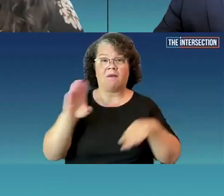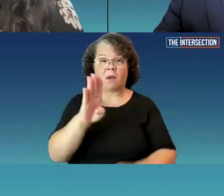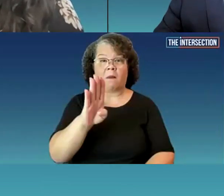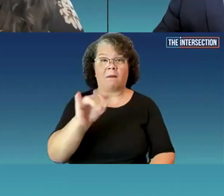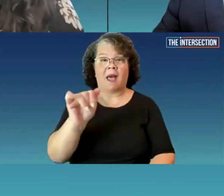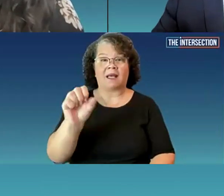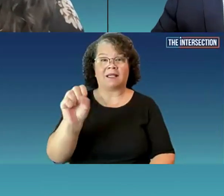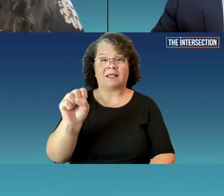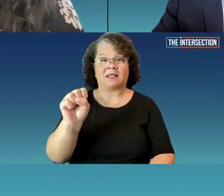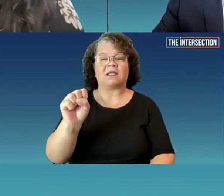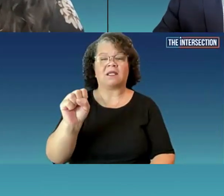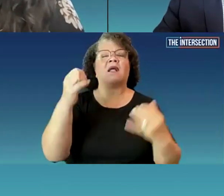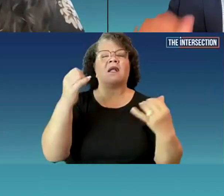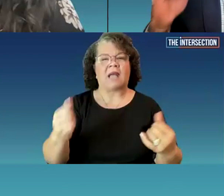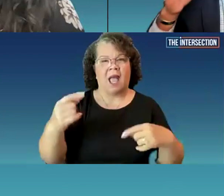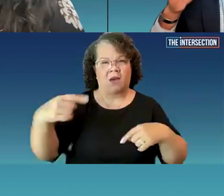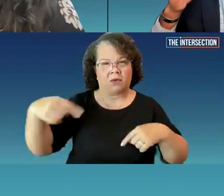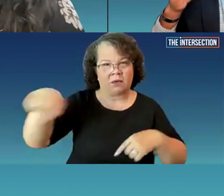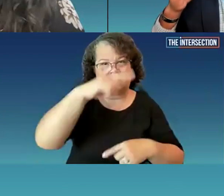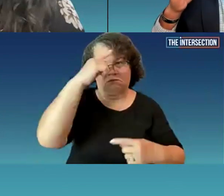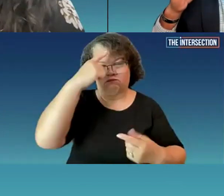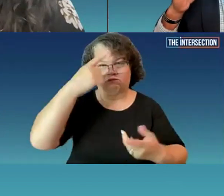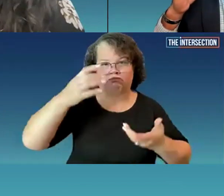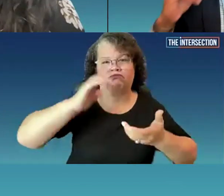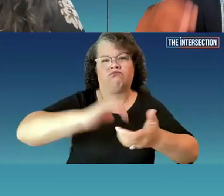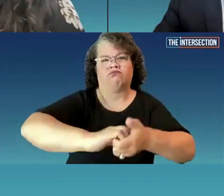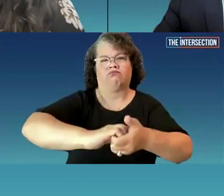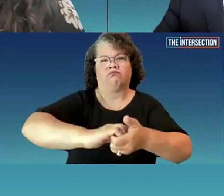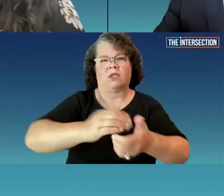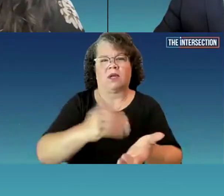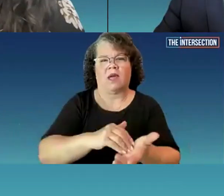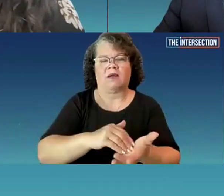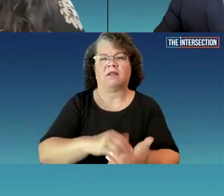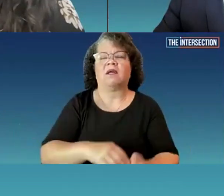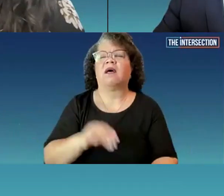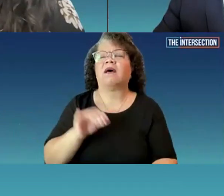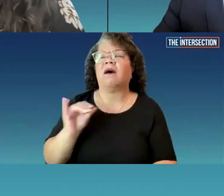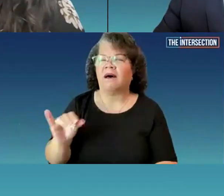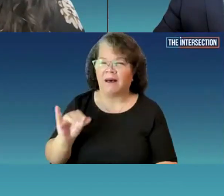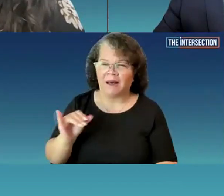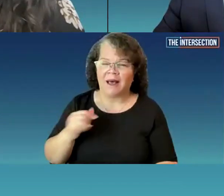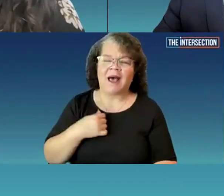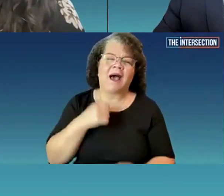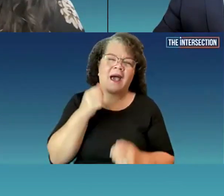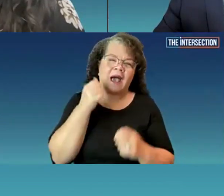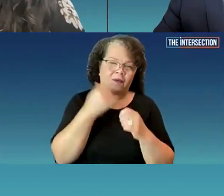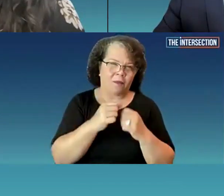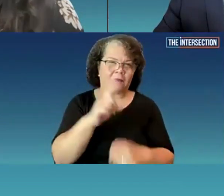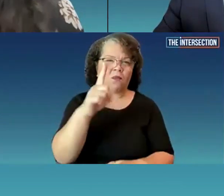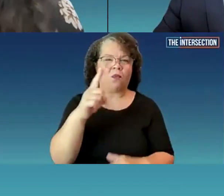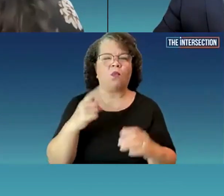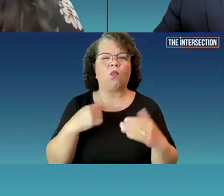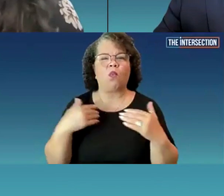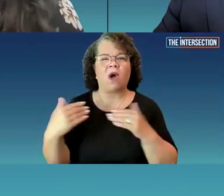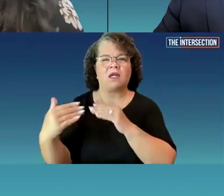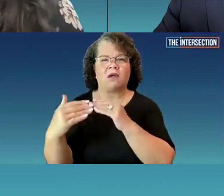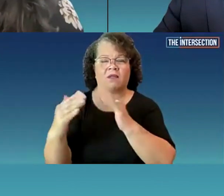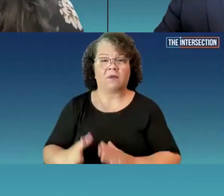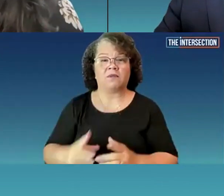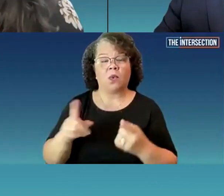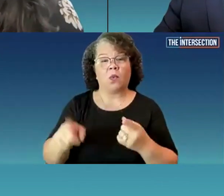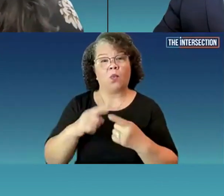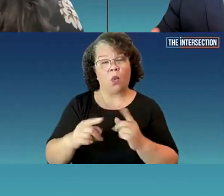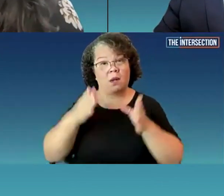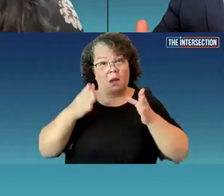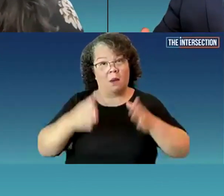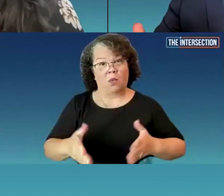Yeah, in my experience, I remember a colleague saying to me that when someone presents some data